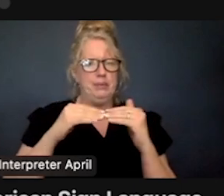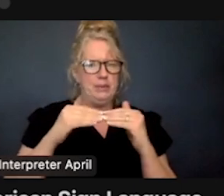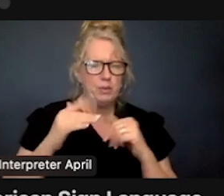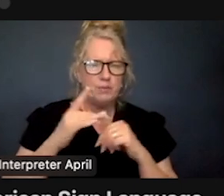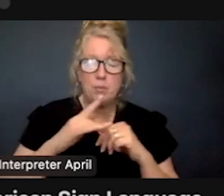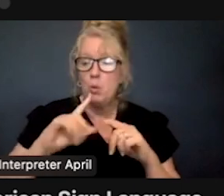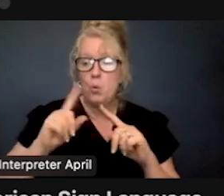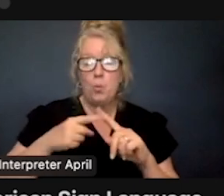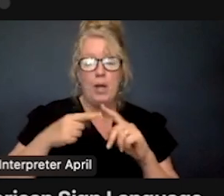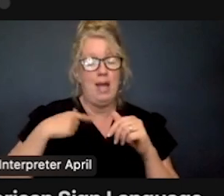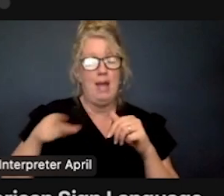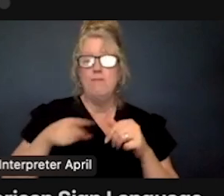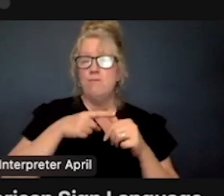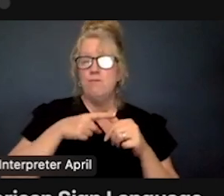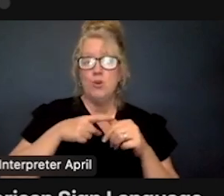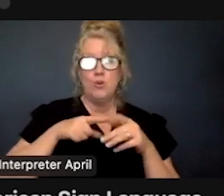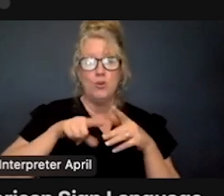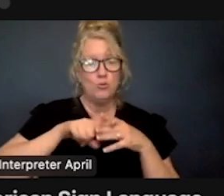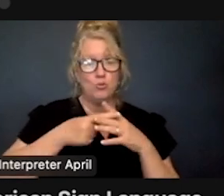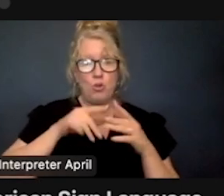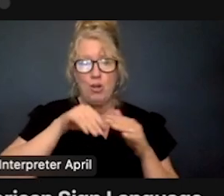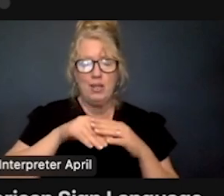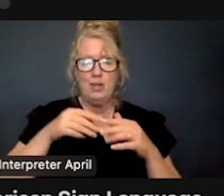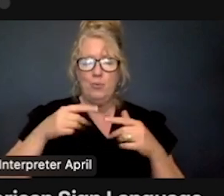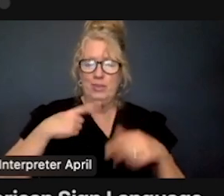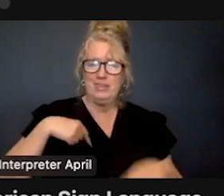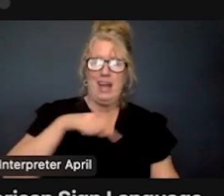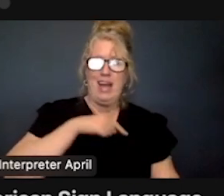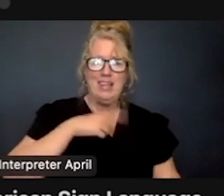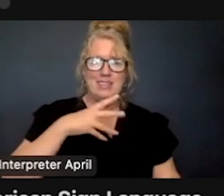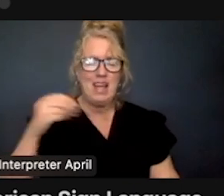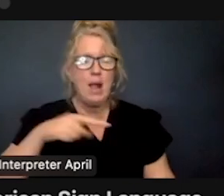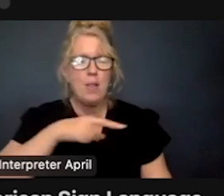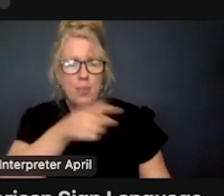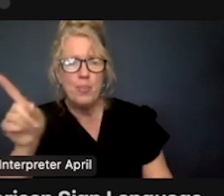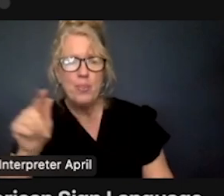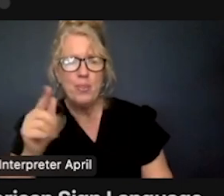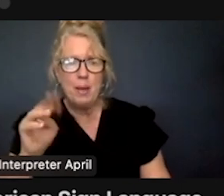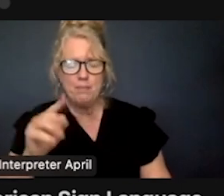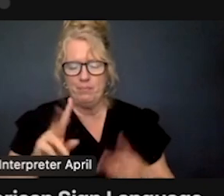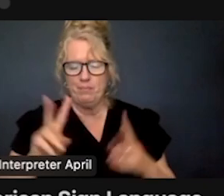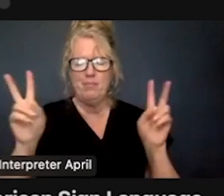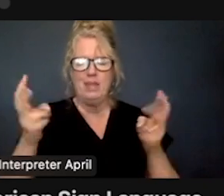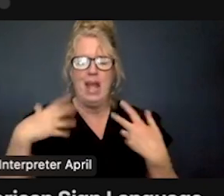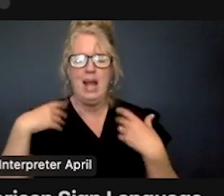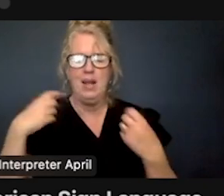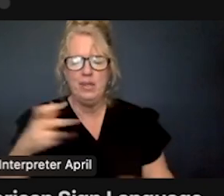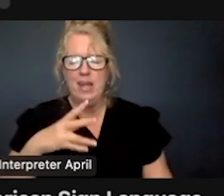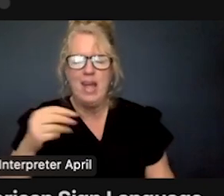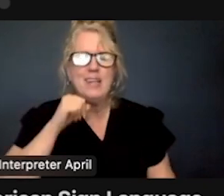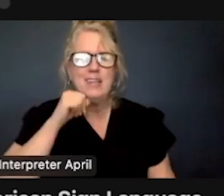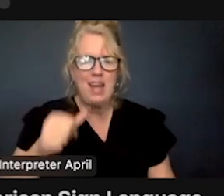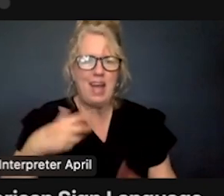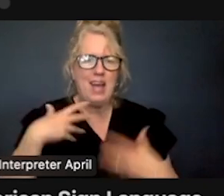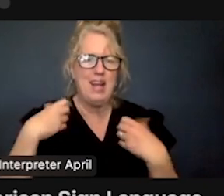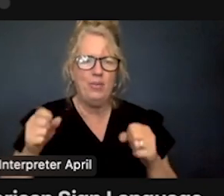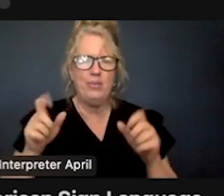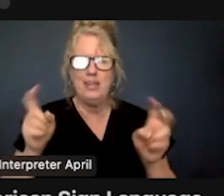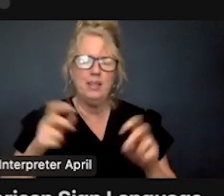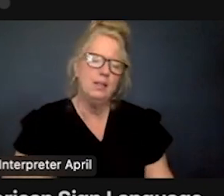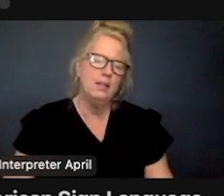first started, it was us and them, right? The healthy and the non-healthy. Well,